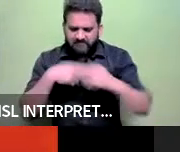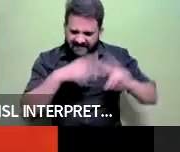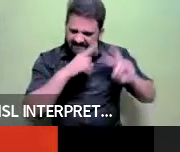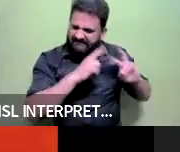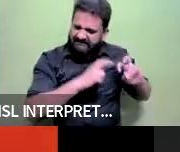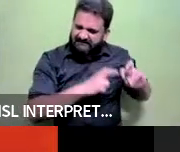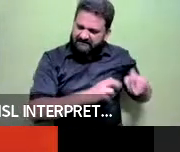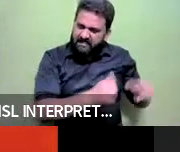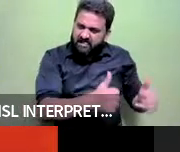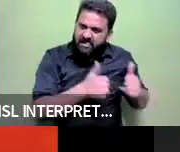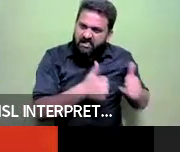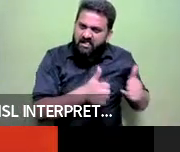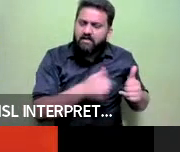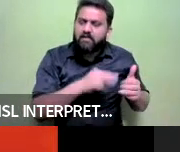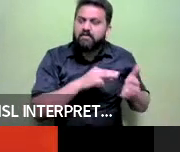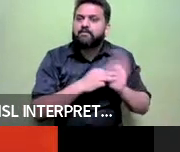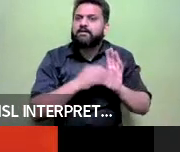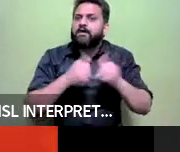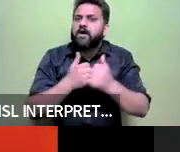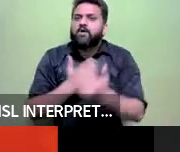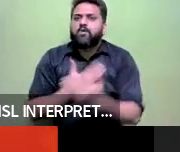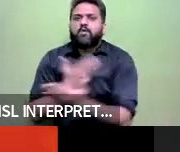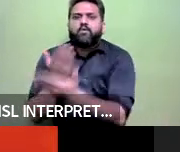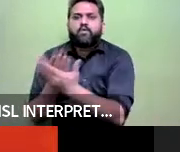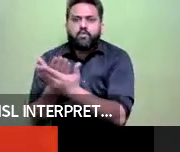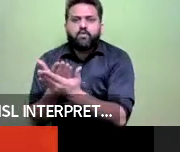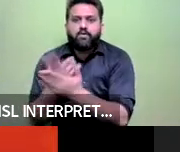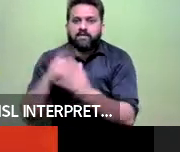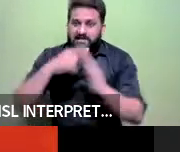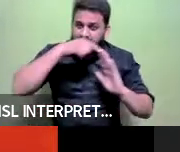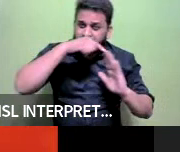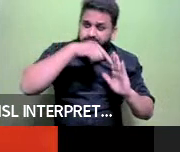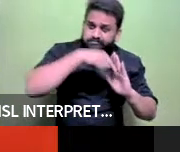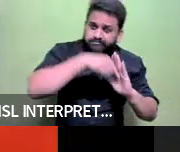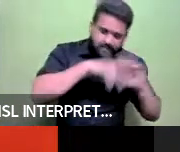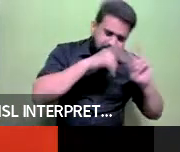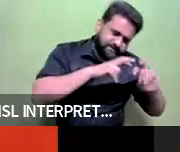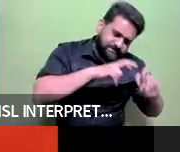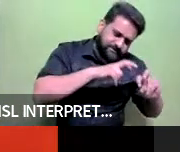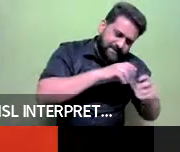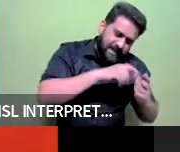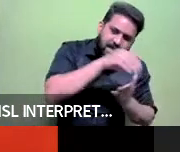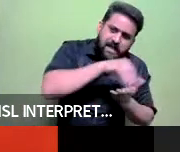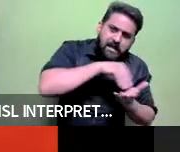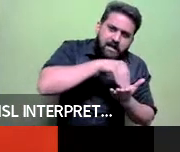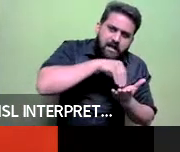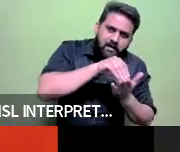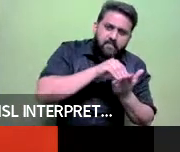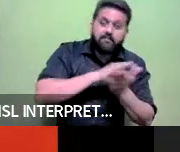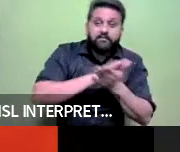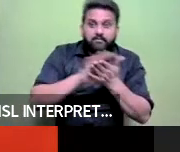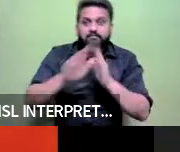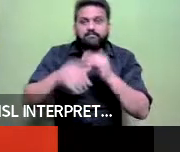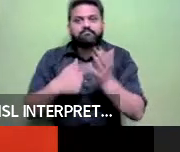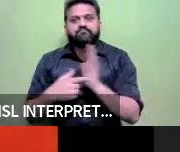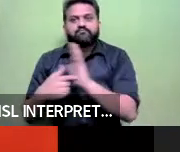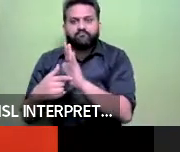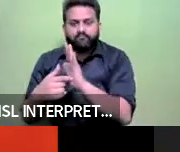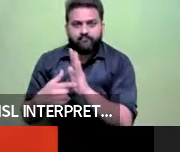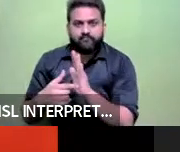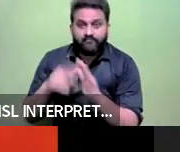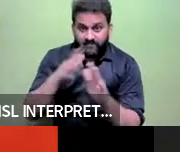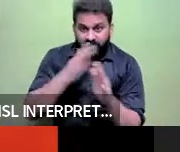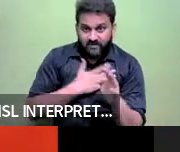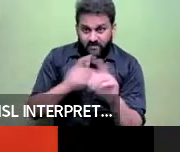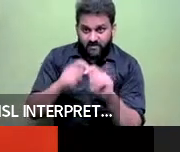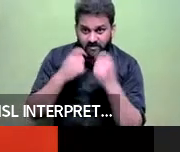you have gone behind the scene, you have gone deeper into that, and you have found. Many times we have seen the teams using, and our team